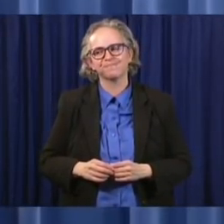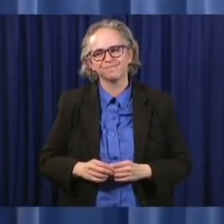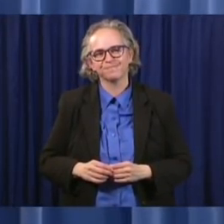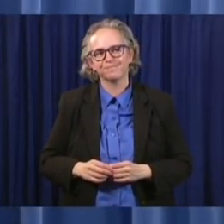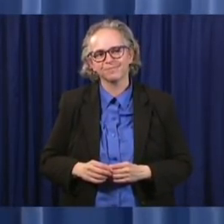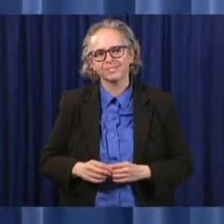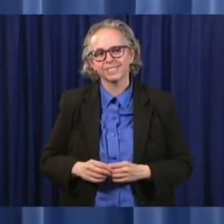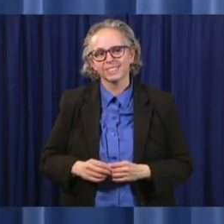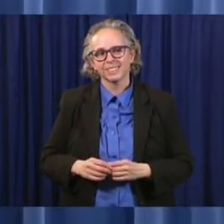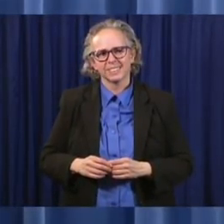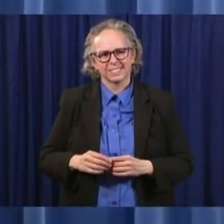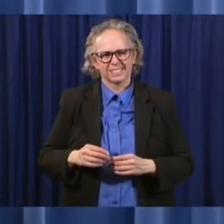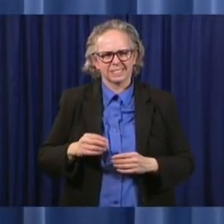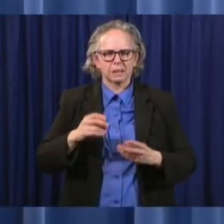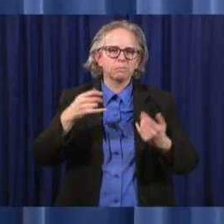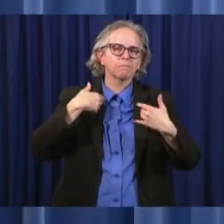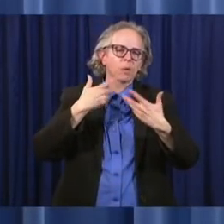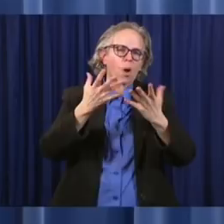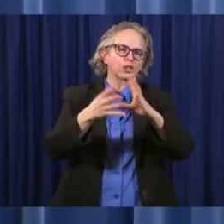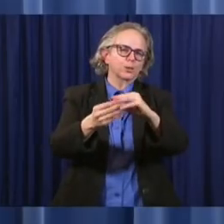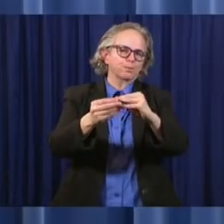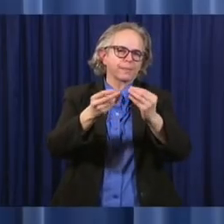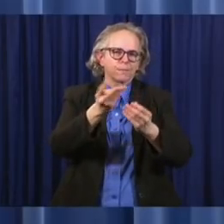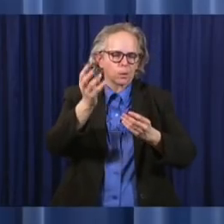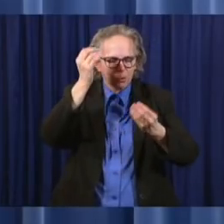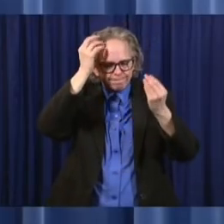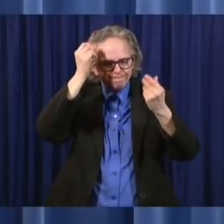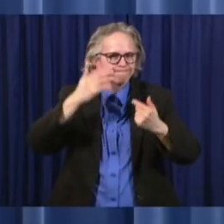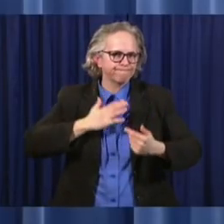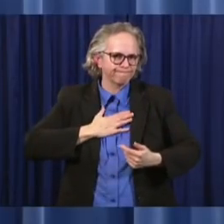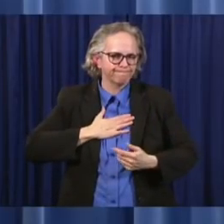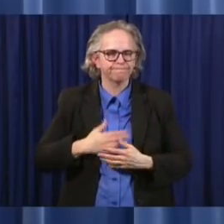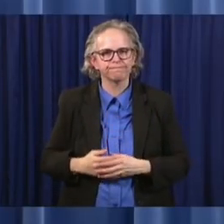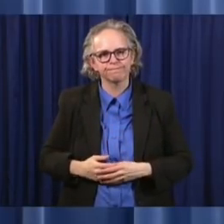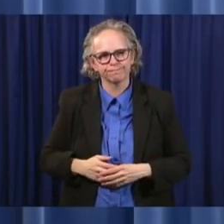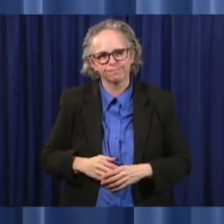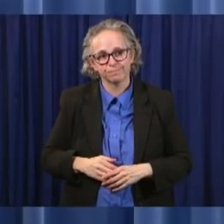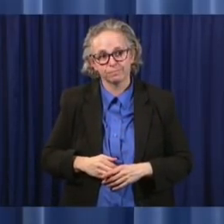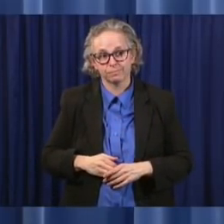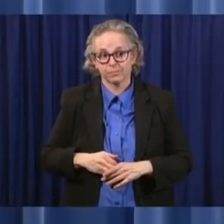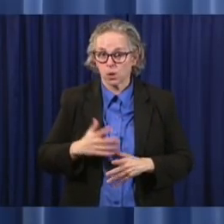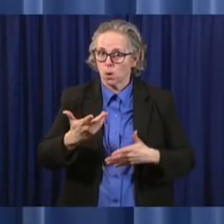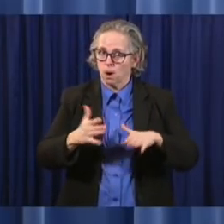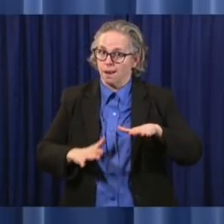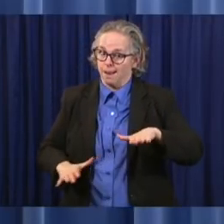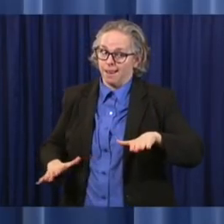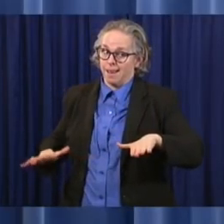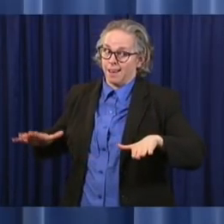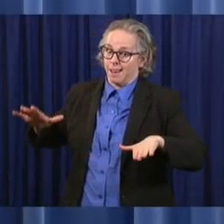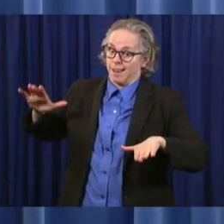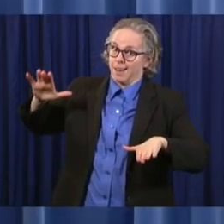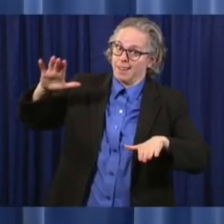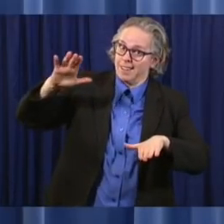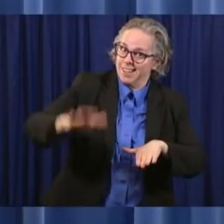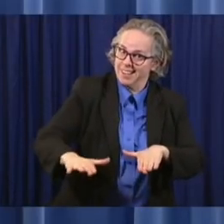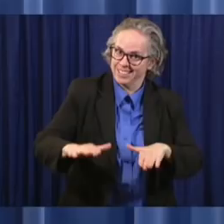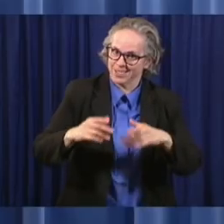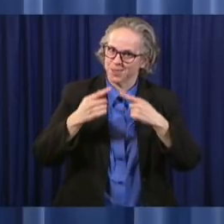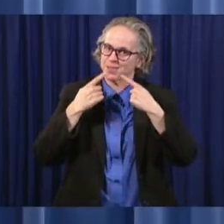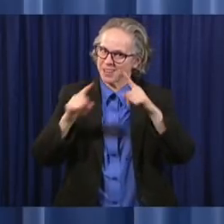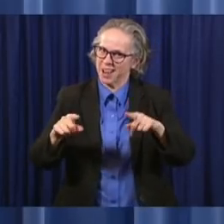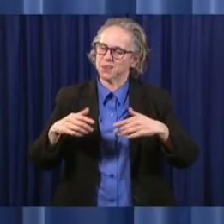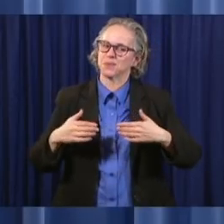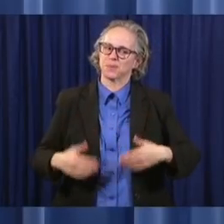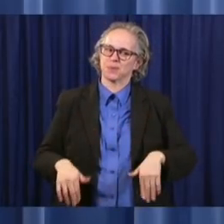Just a few thoughts as we take a couple big steps today, or at least announce when we're going to take these steps as far